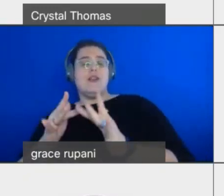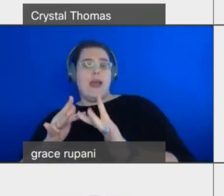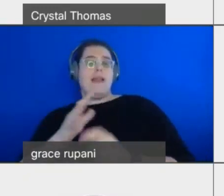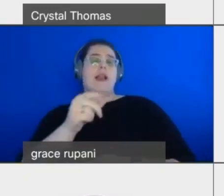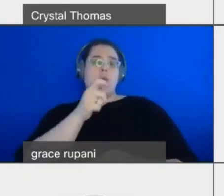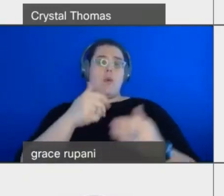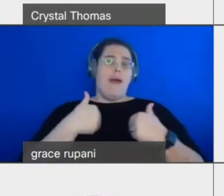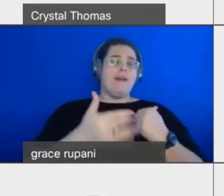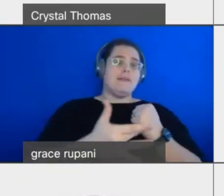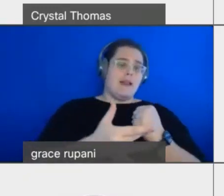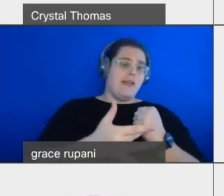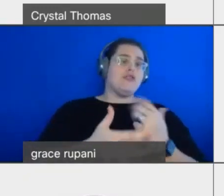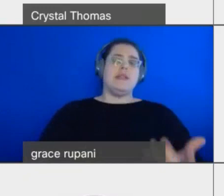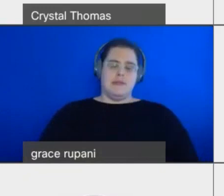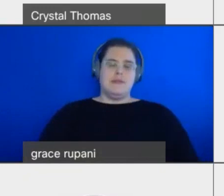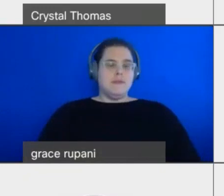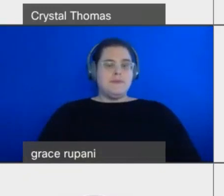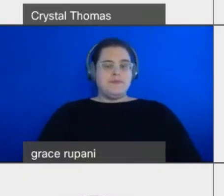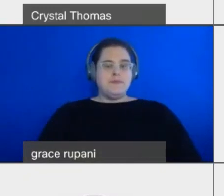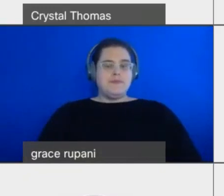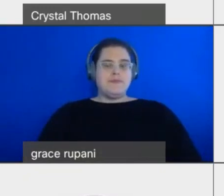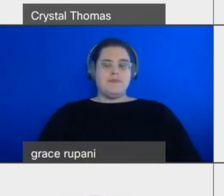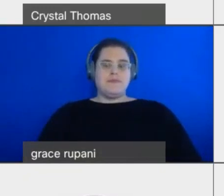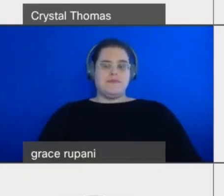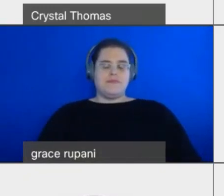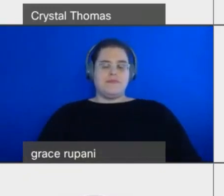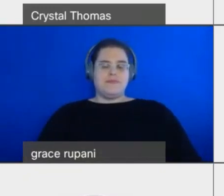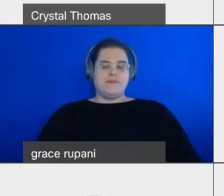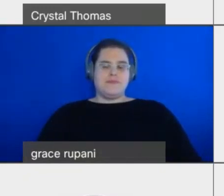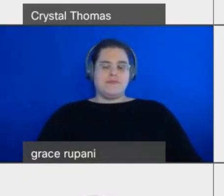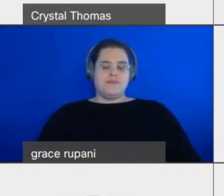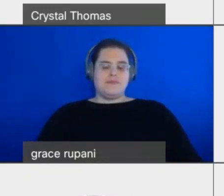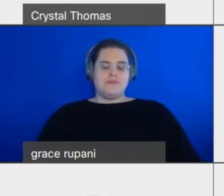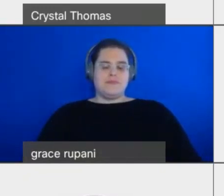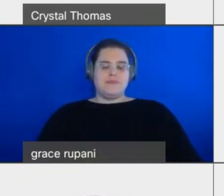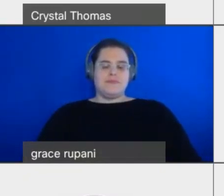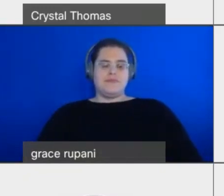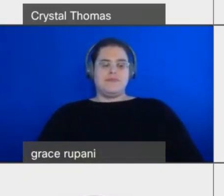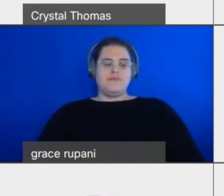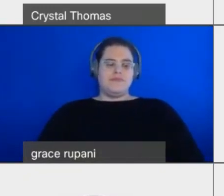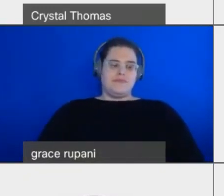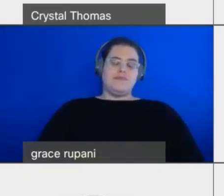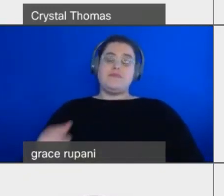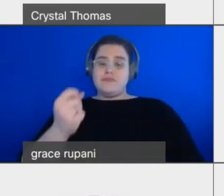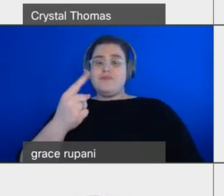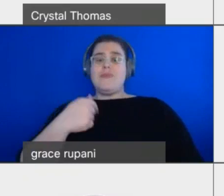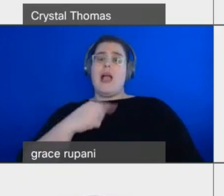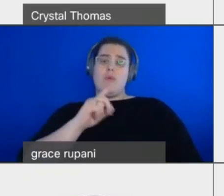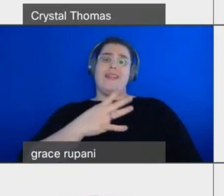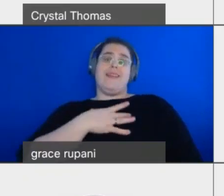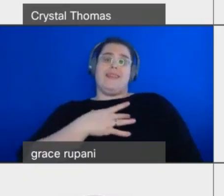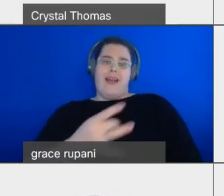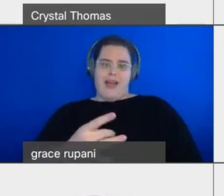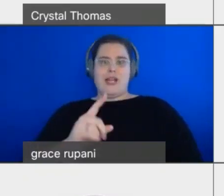the latter part, I really would like to shift the focus to building partnership throughout the district. So,